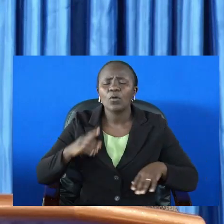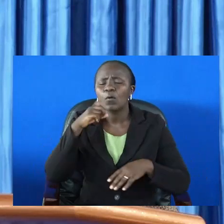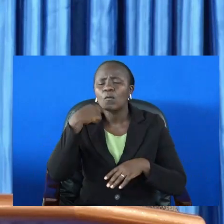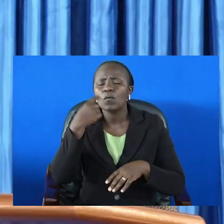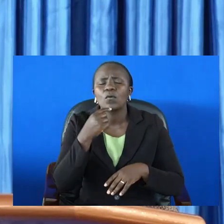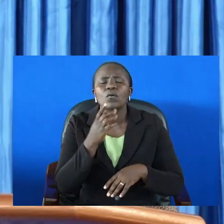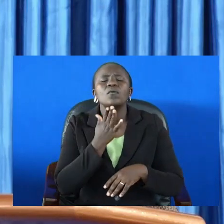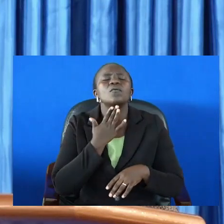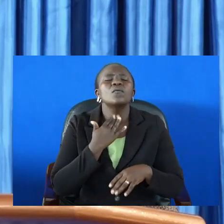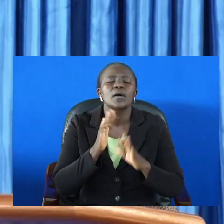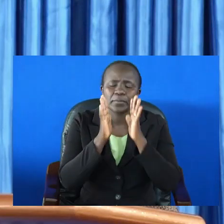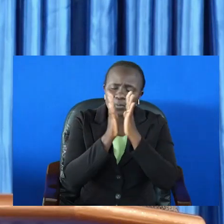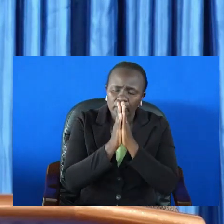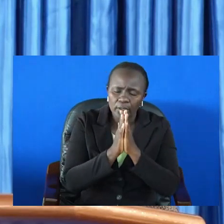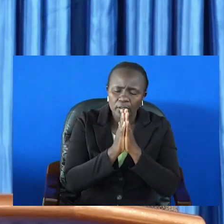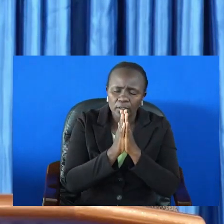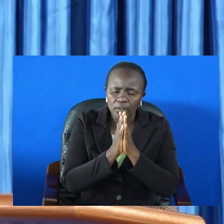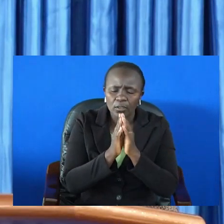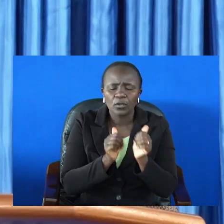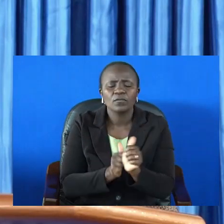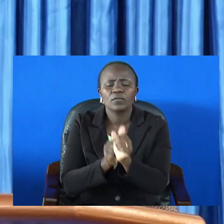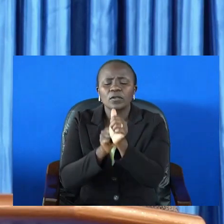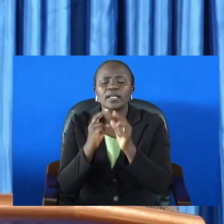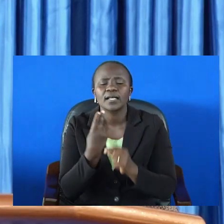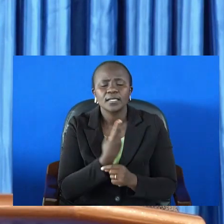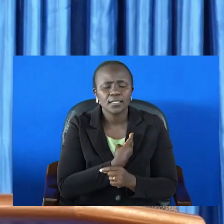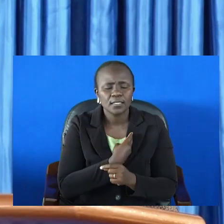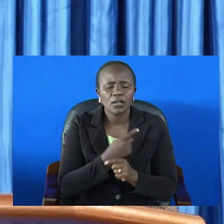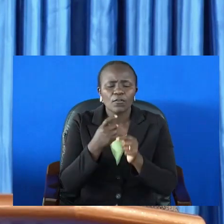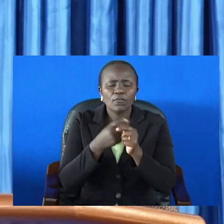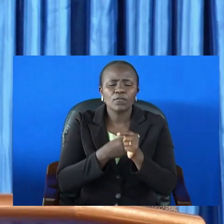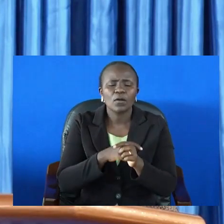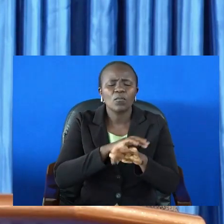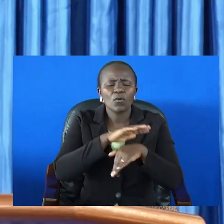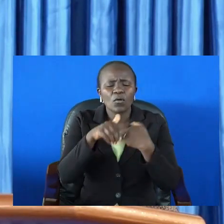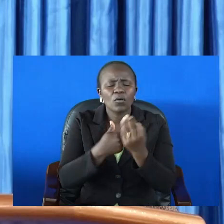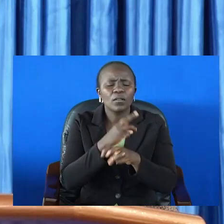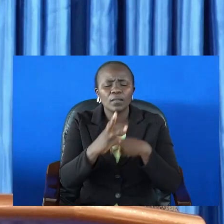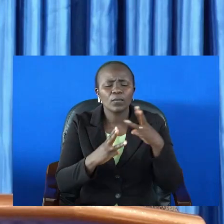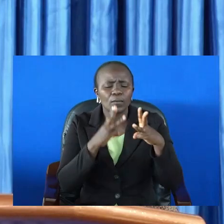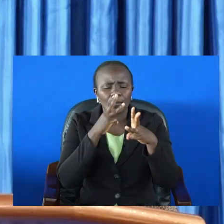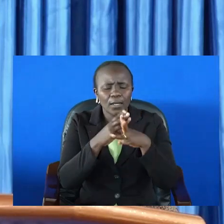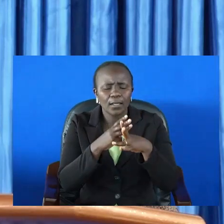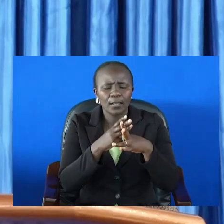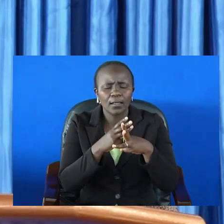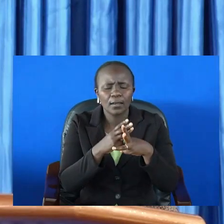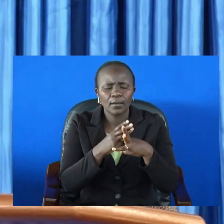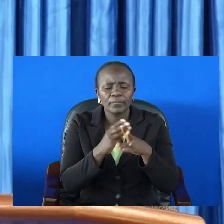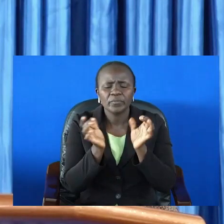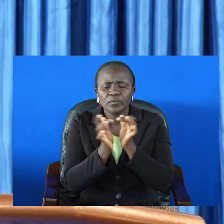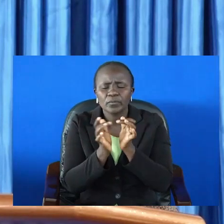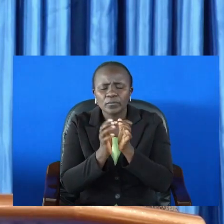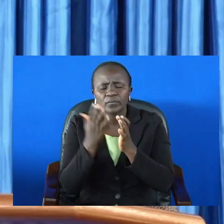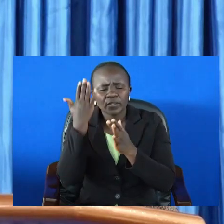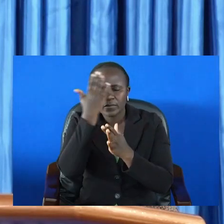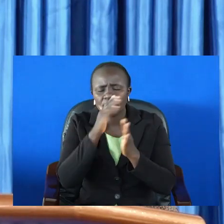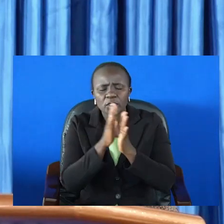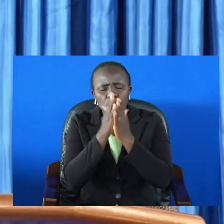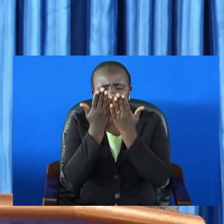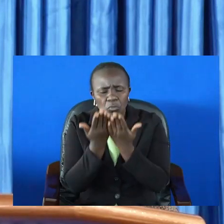particularly those ones who are following us from all over the world. via YouTube,